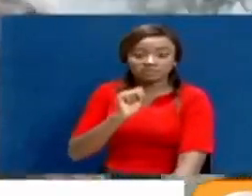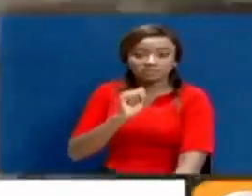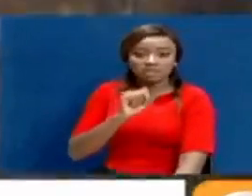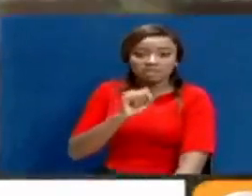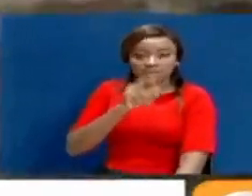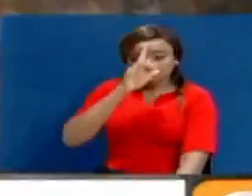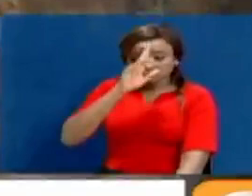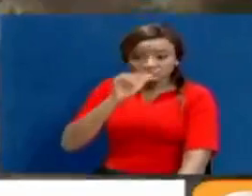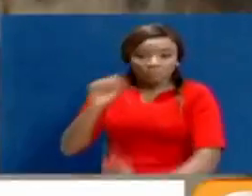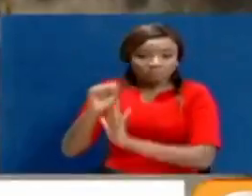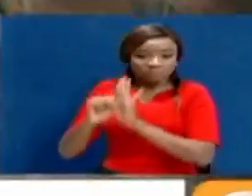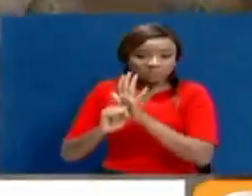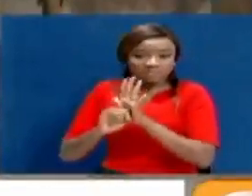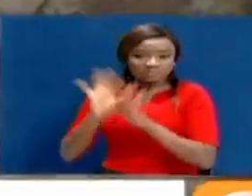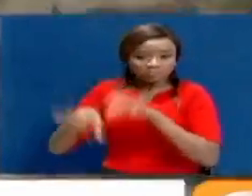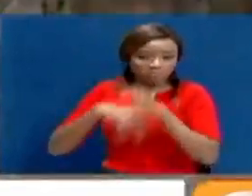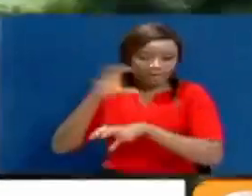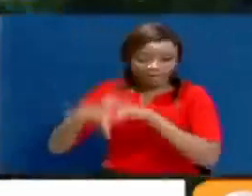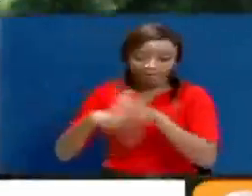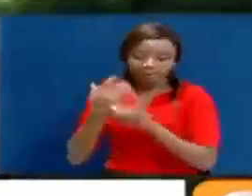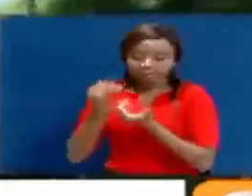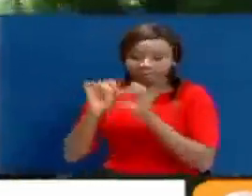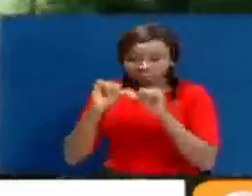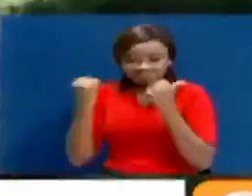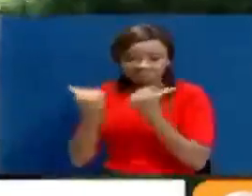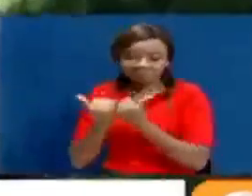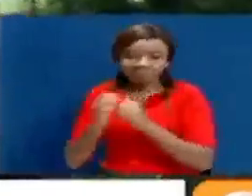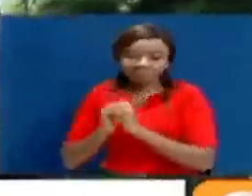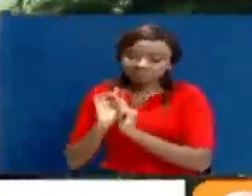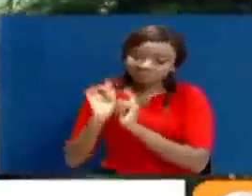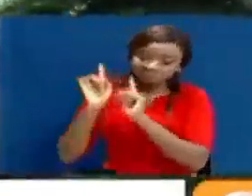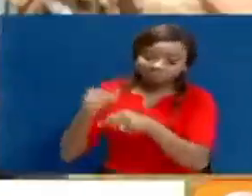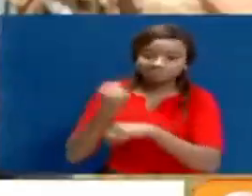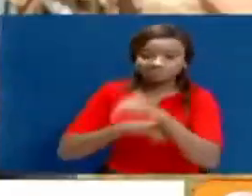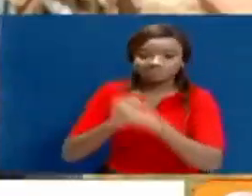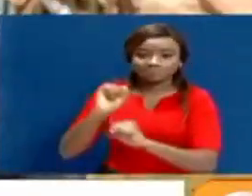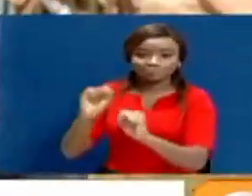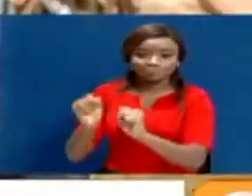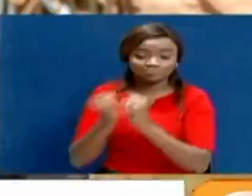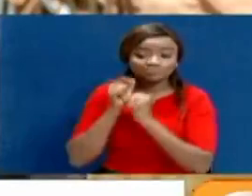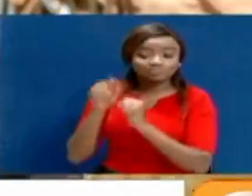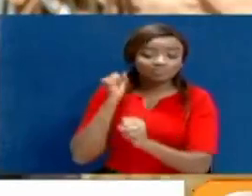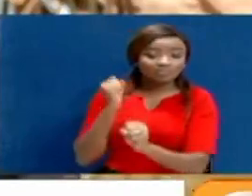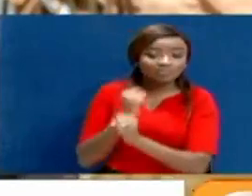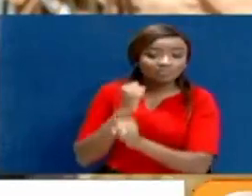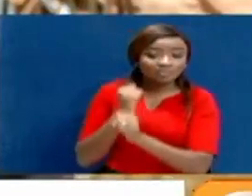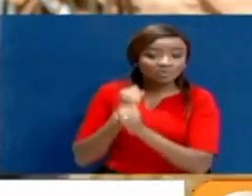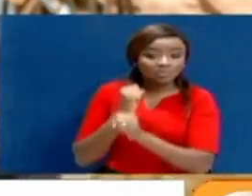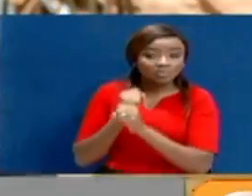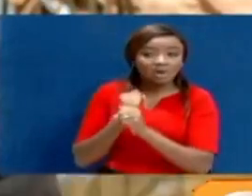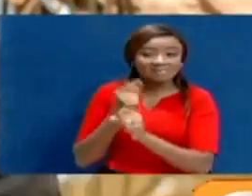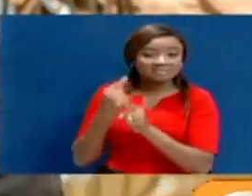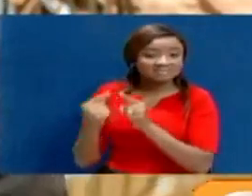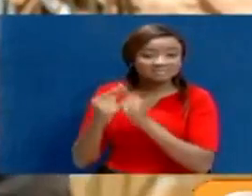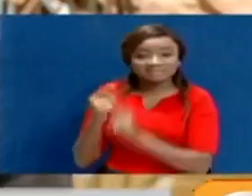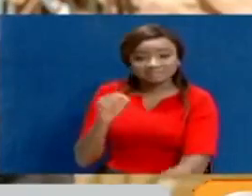State Wildlife Agency and Ruko Community Conservancy swing into action. Kasi hii ambao imetuchukua hiyo muda ya miaka